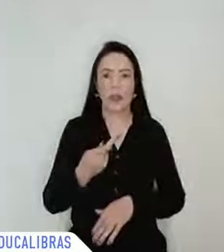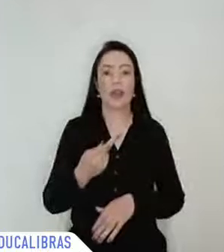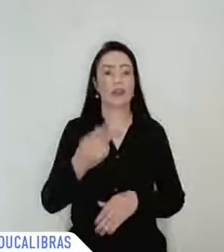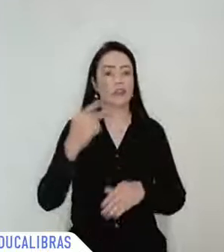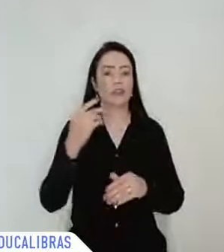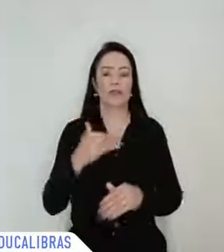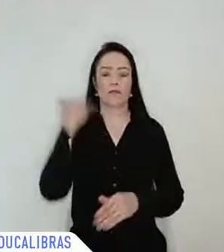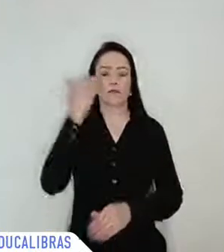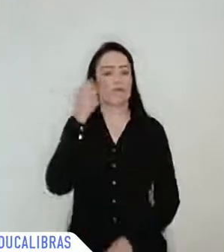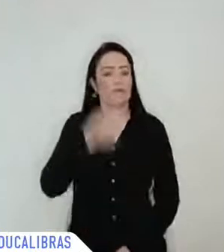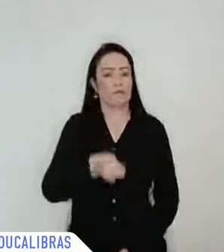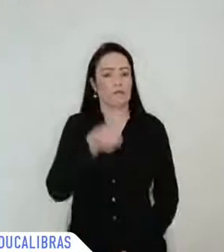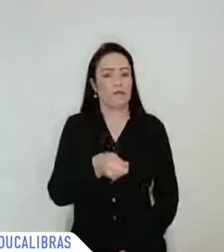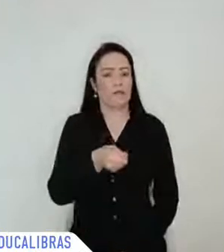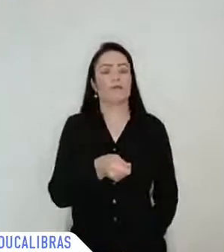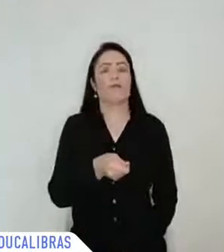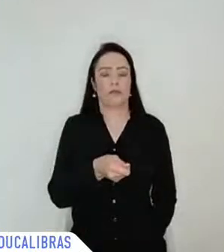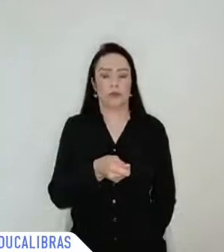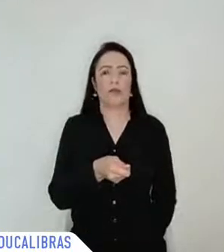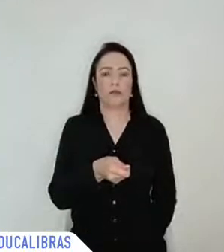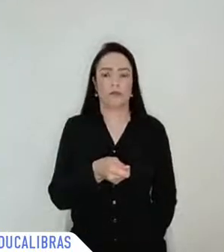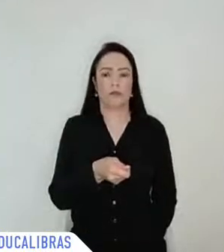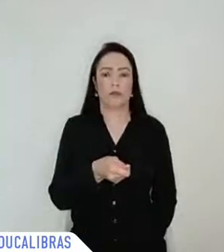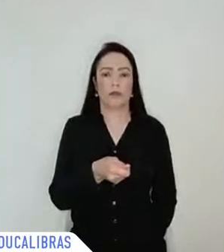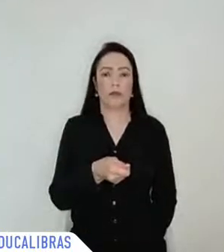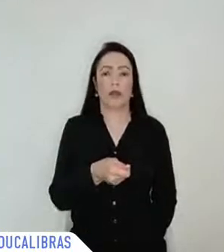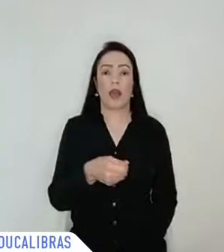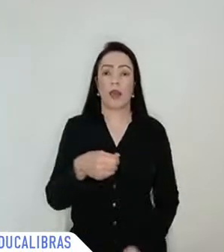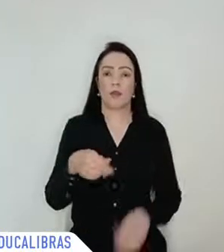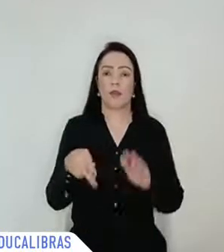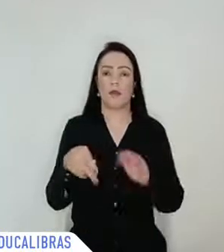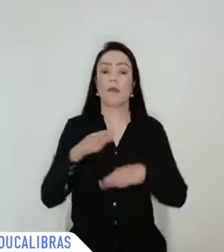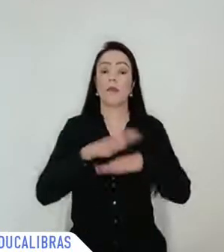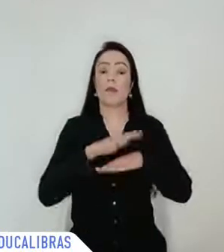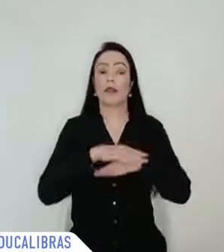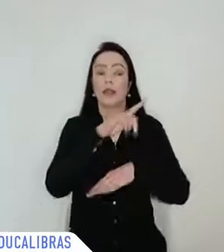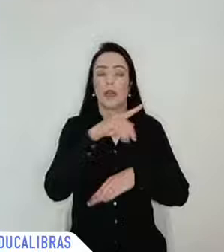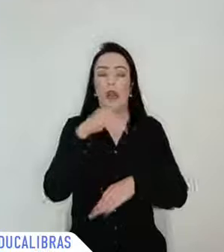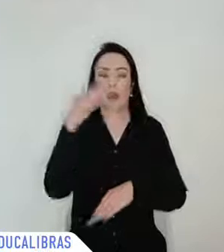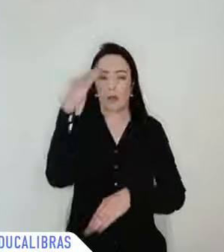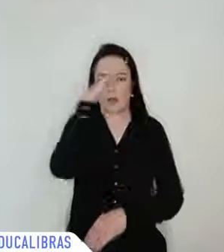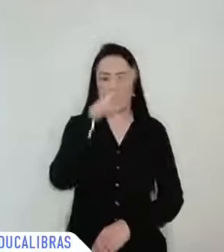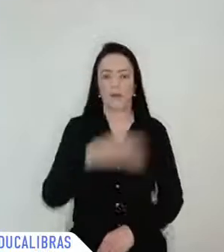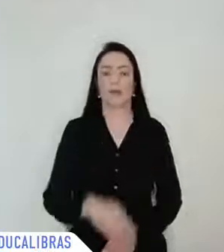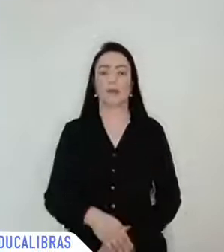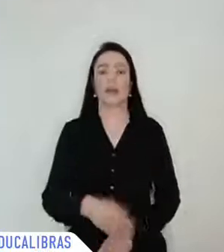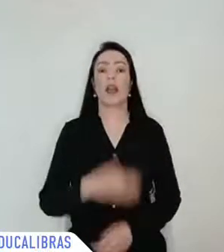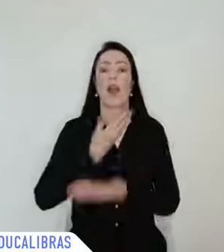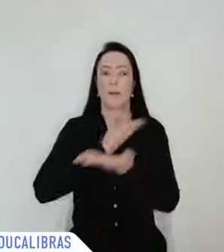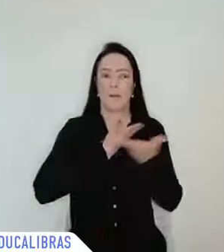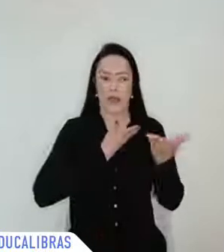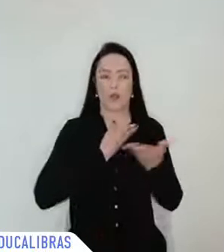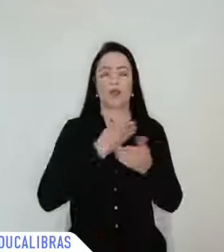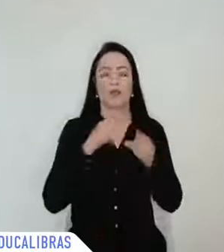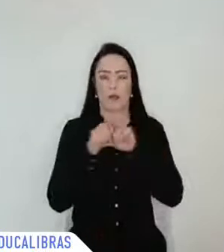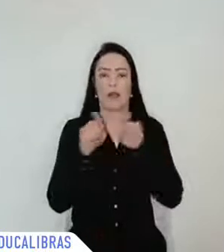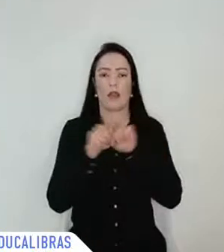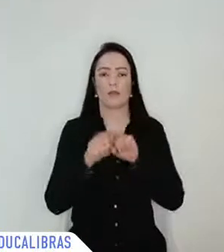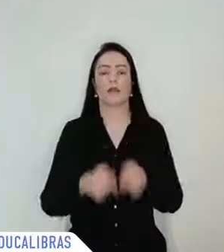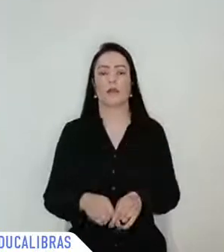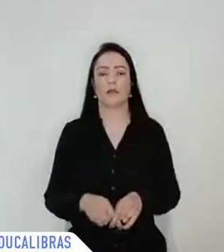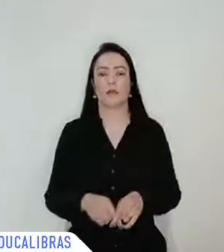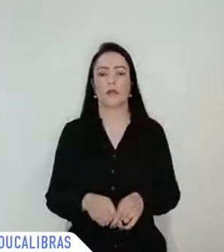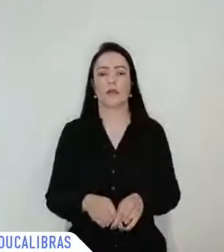position as enemies of states. We're talking about authoritarian and